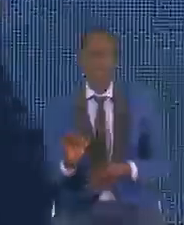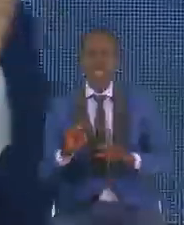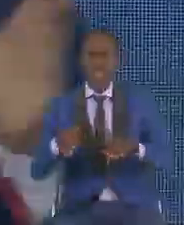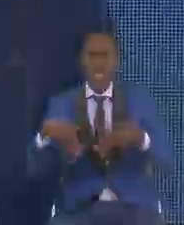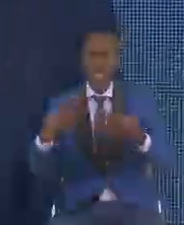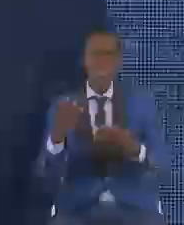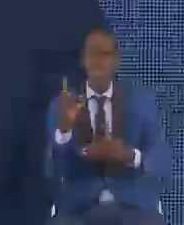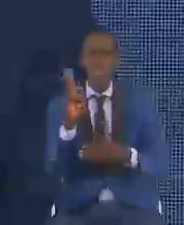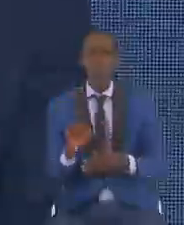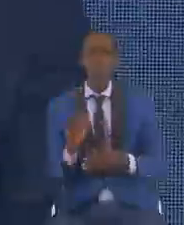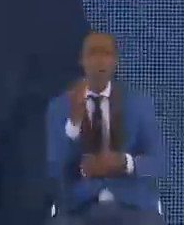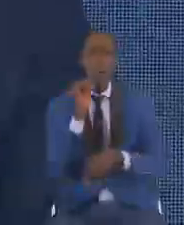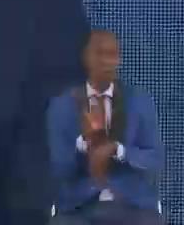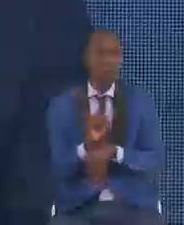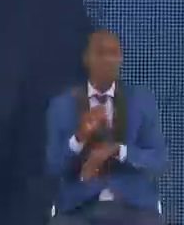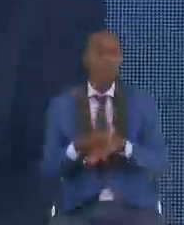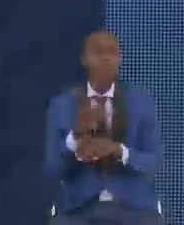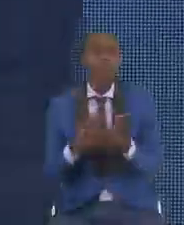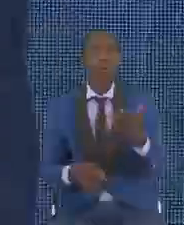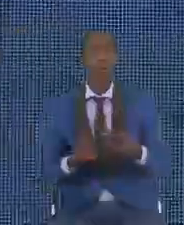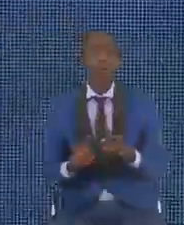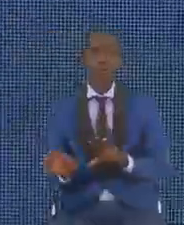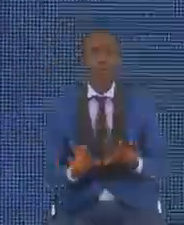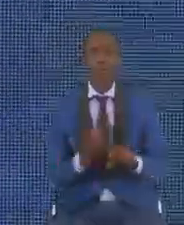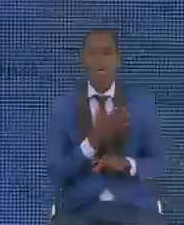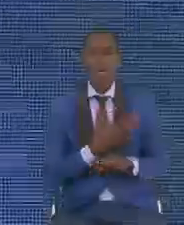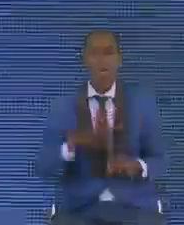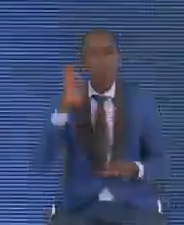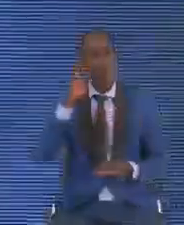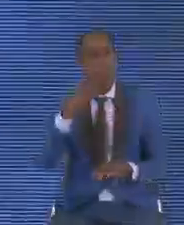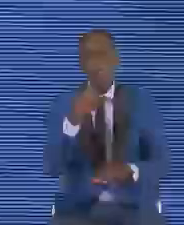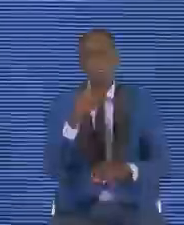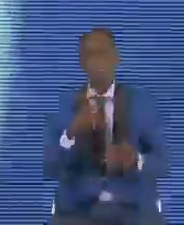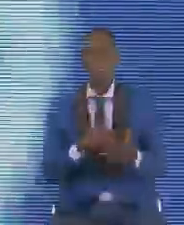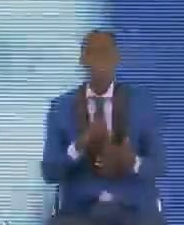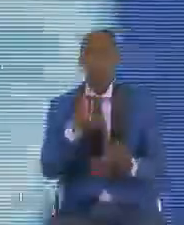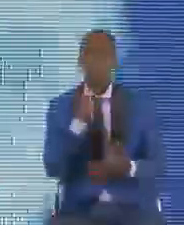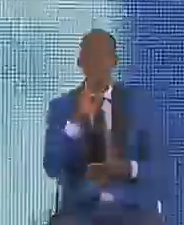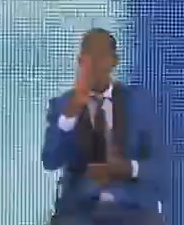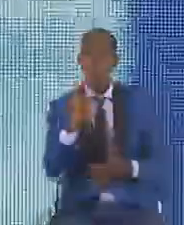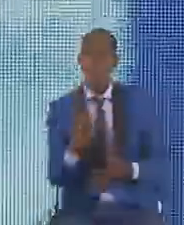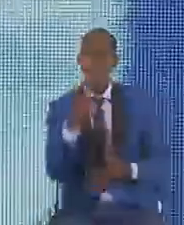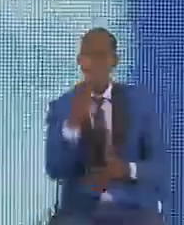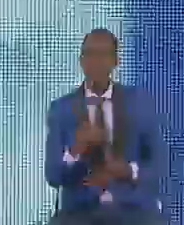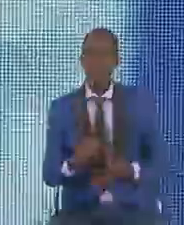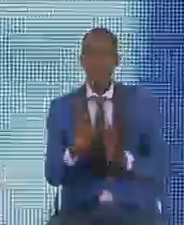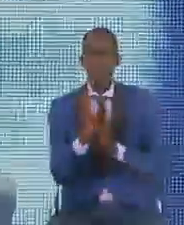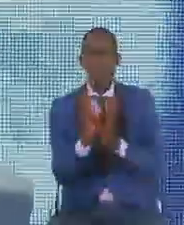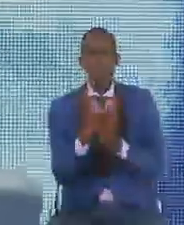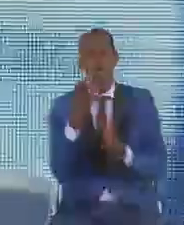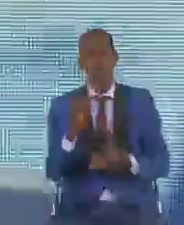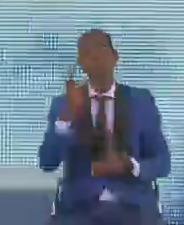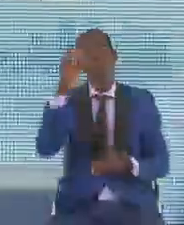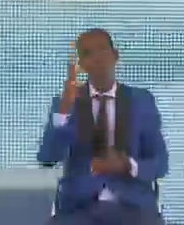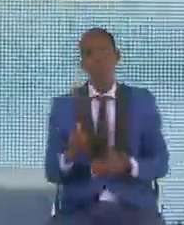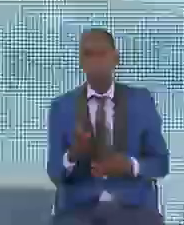to what he was to do. And then he said, it's by the will of God. There's a lot there. According